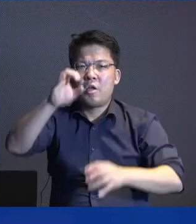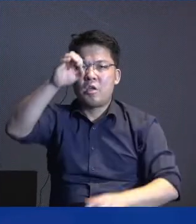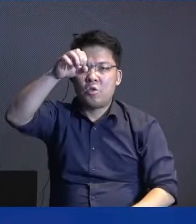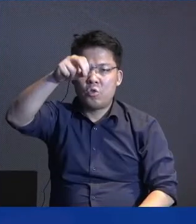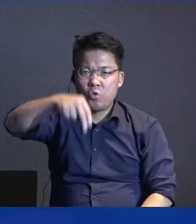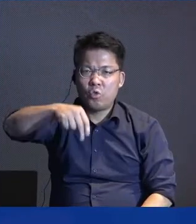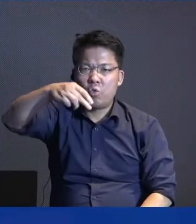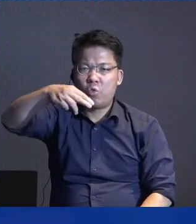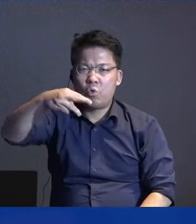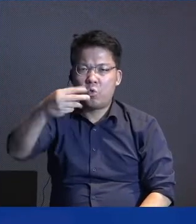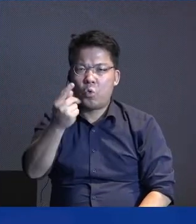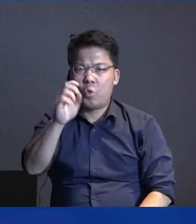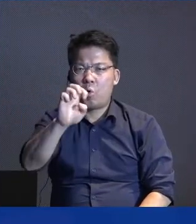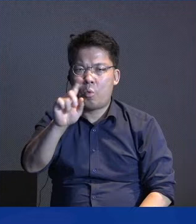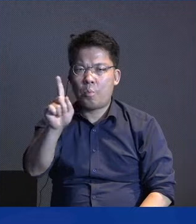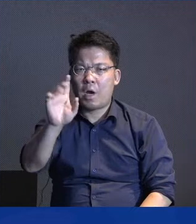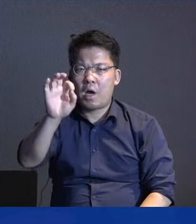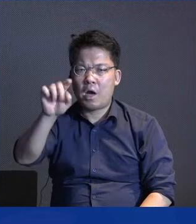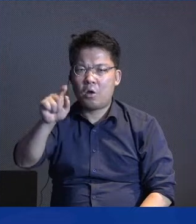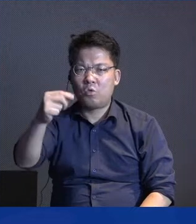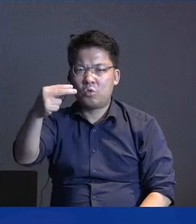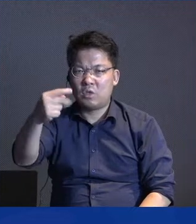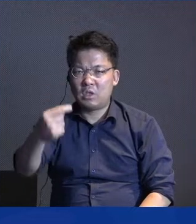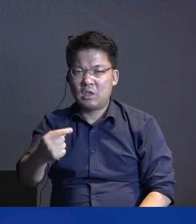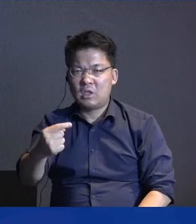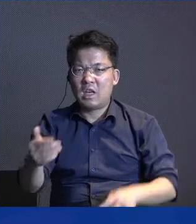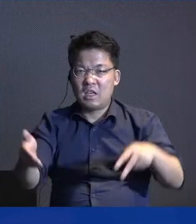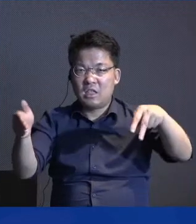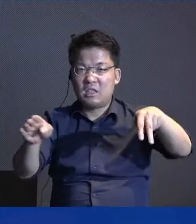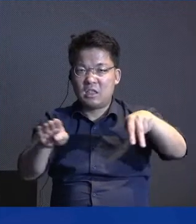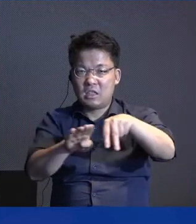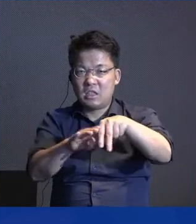the European Union associated agency.